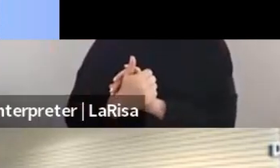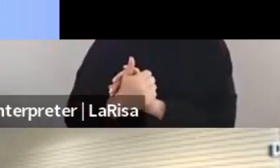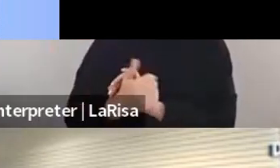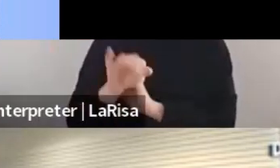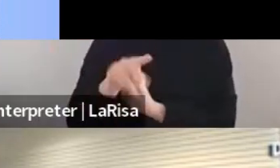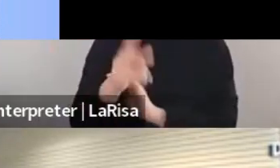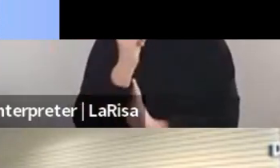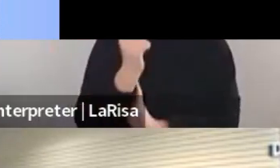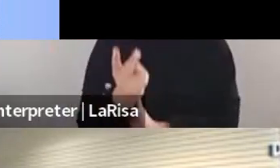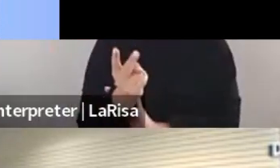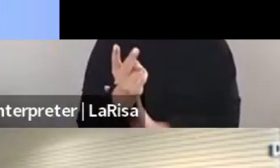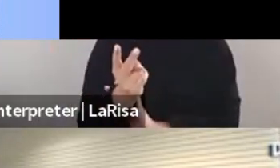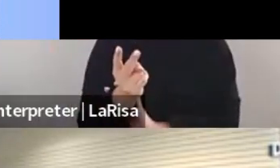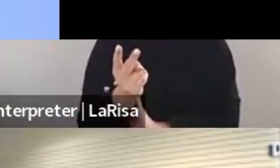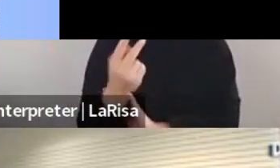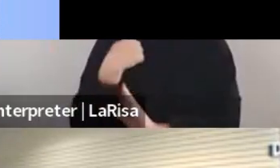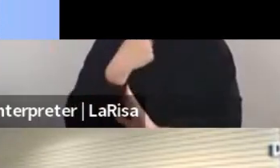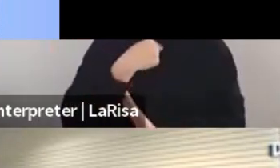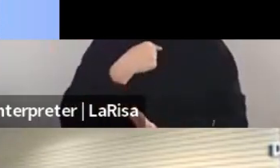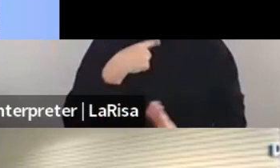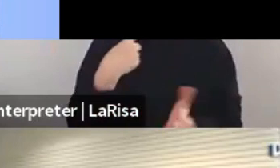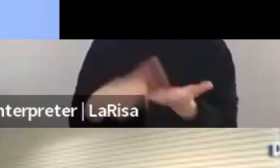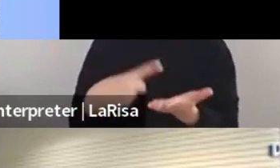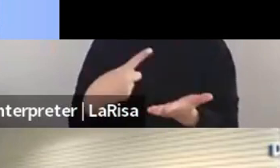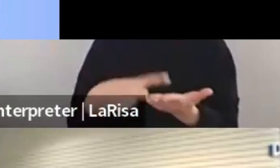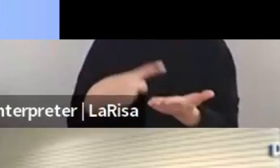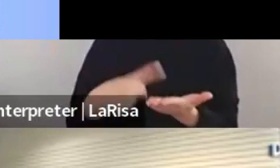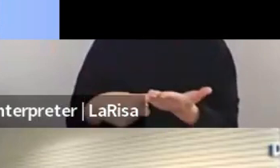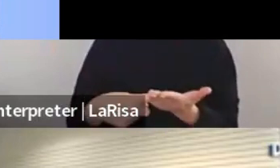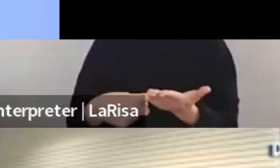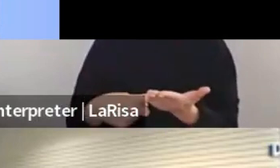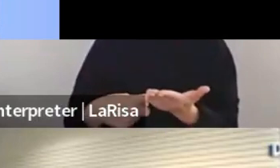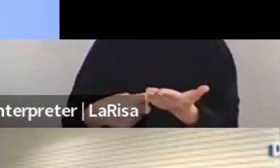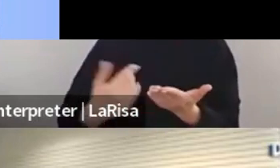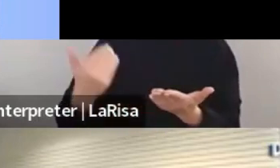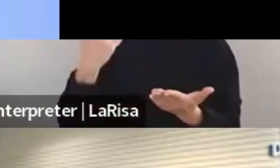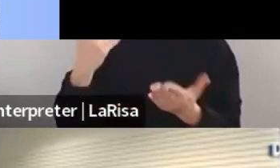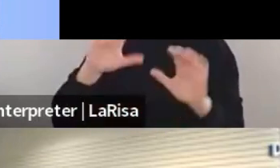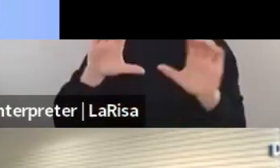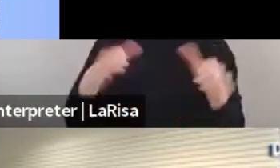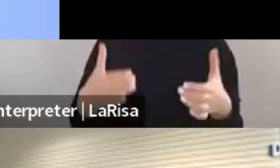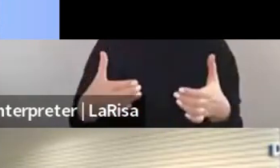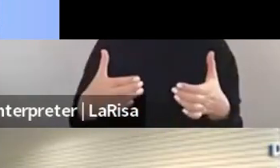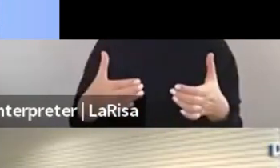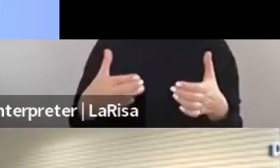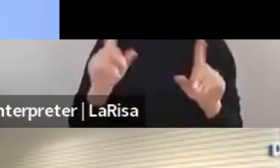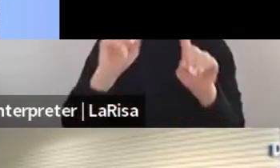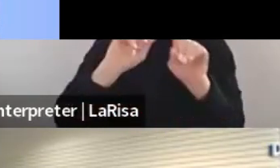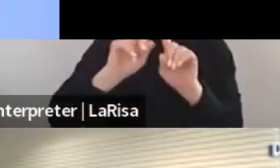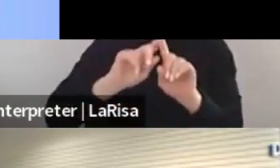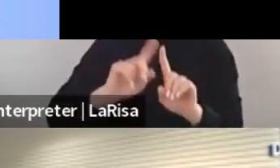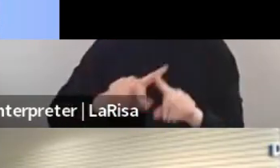on the first time, or if you've seen the recording, you'll know that we touched on a lot of